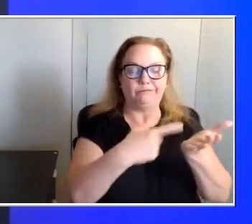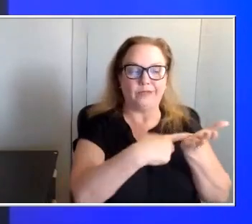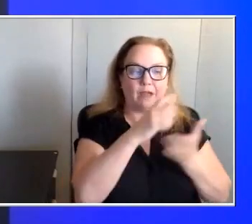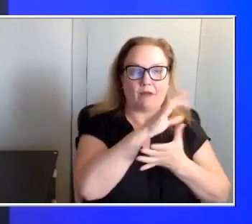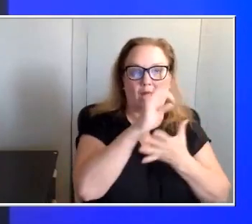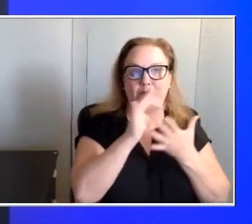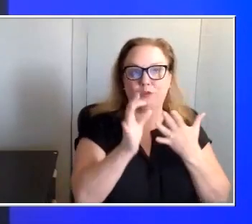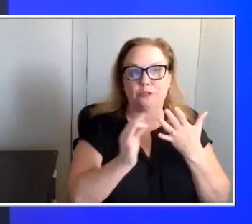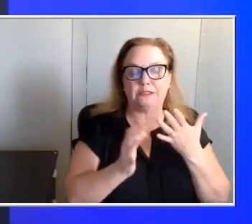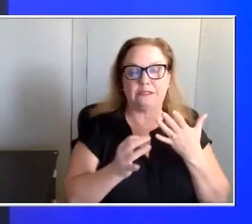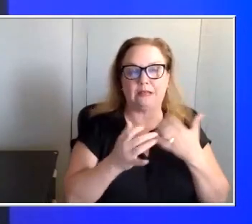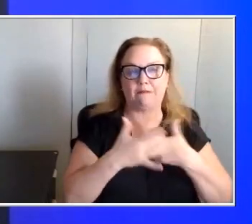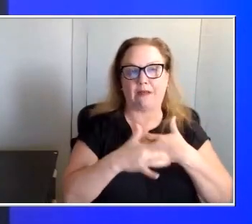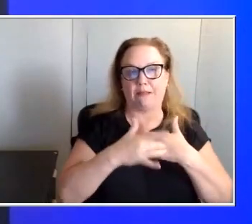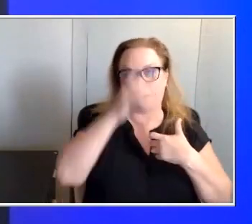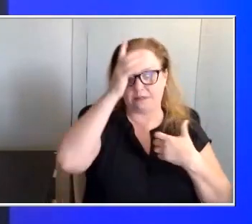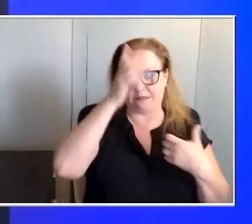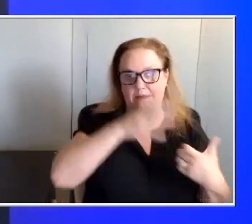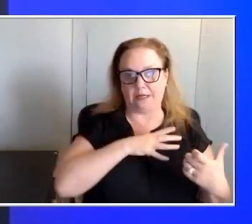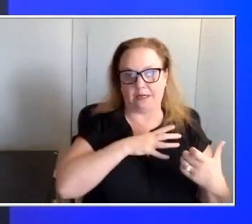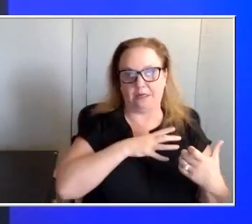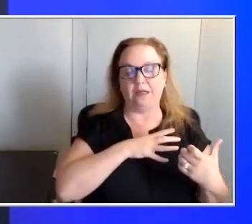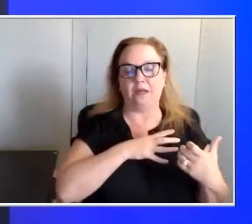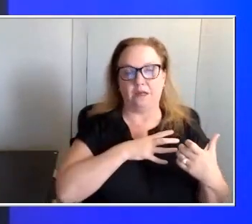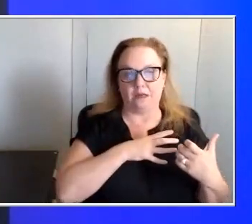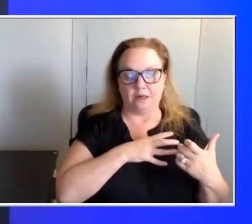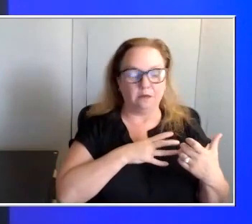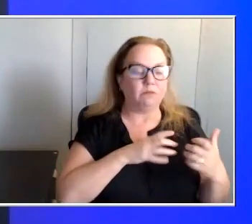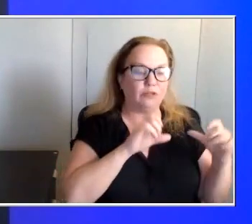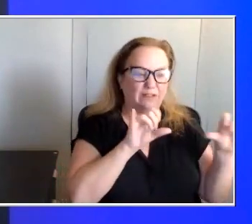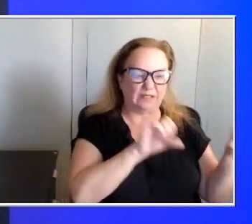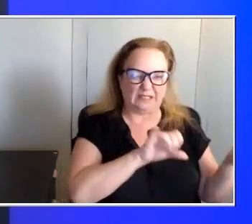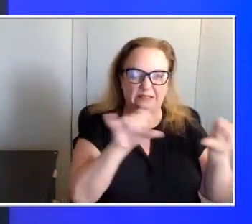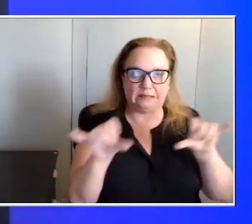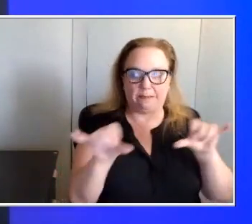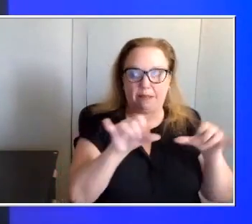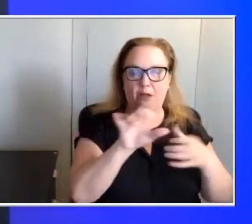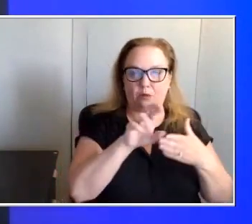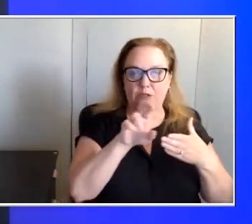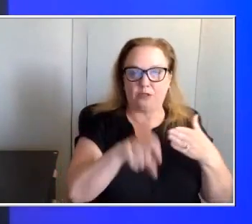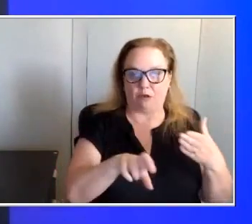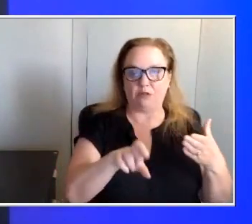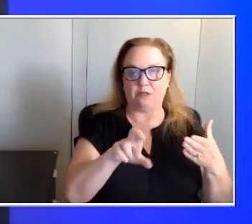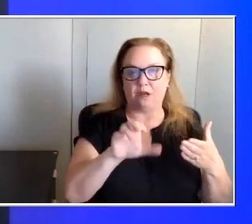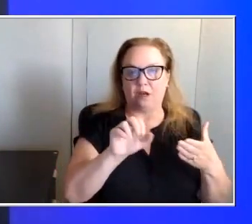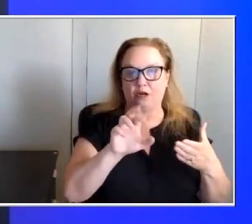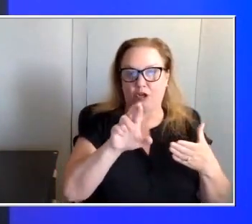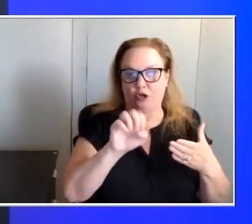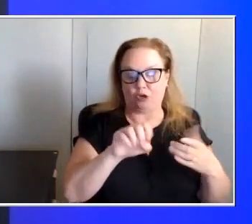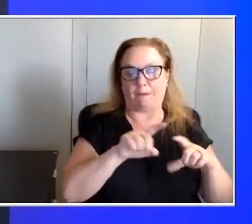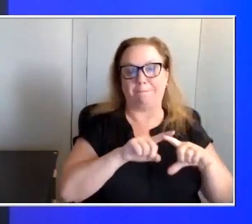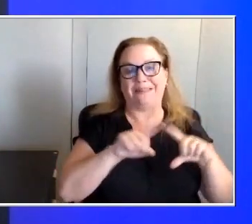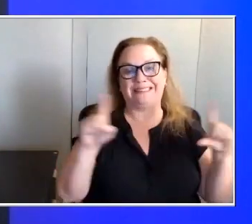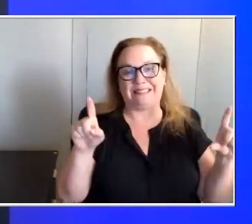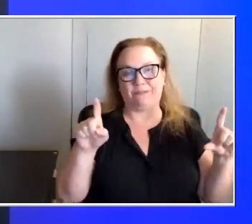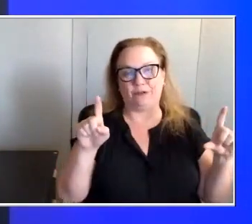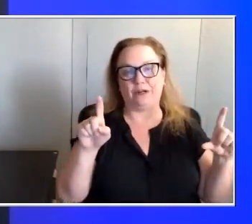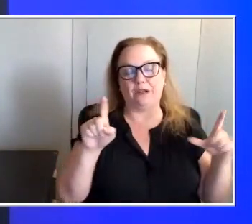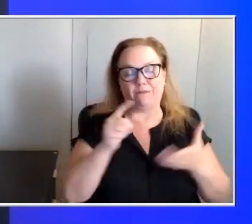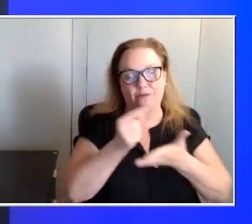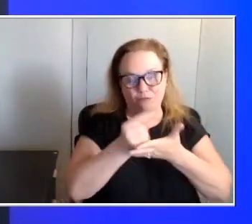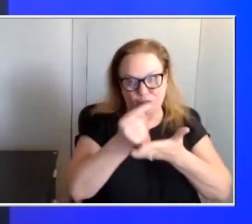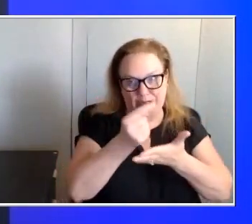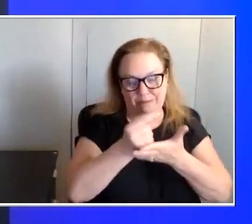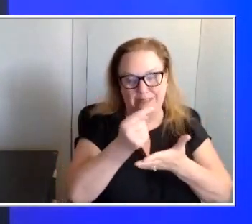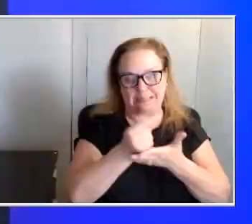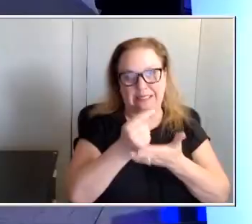to men, which largely have similar outcomes in terms of cure, but very different outcomes in terms of the logistics of treatment and the side